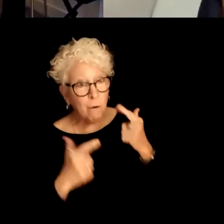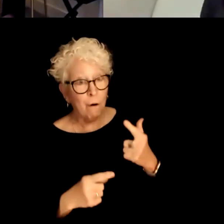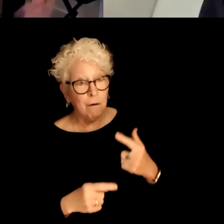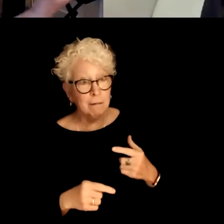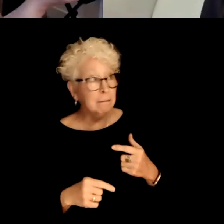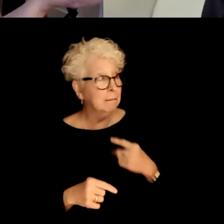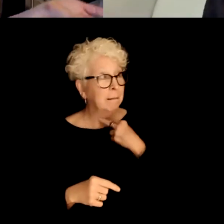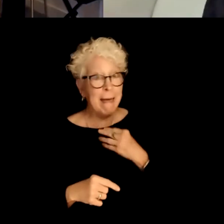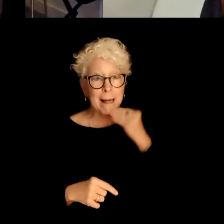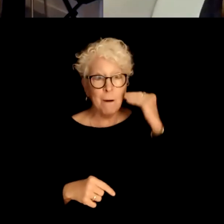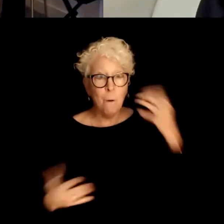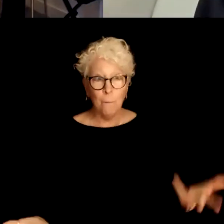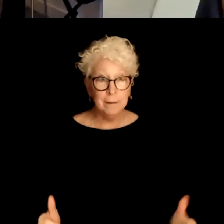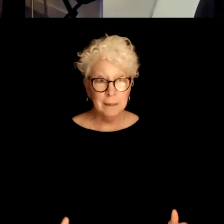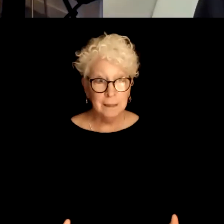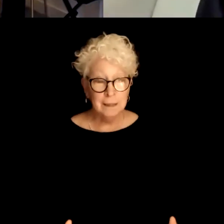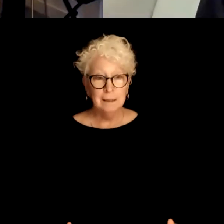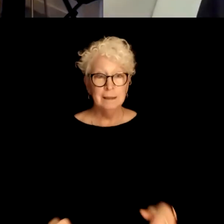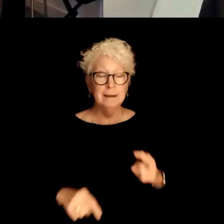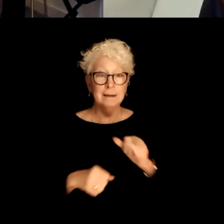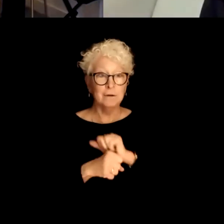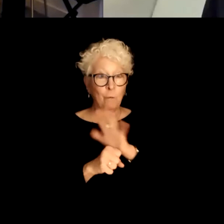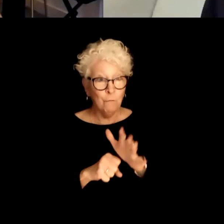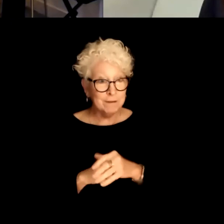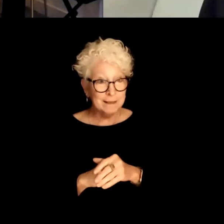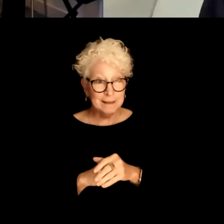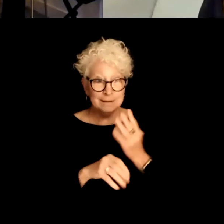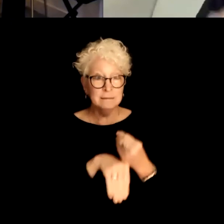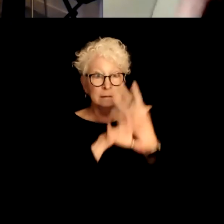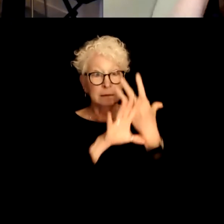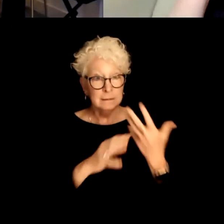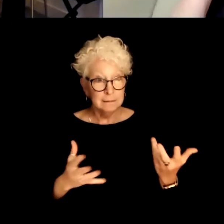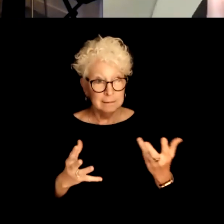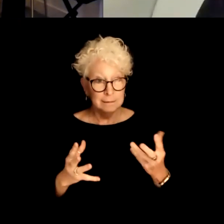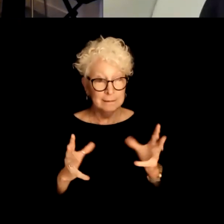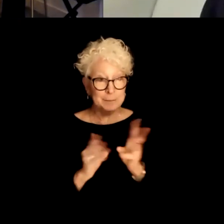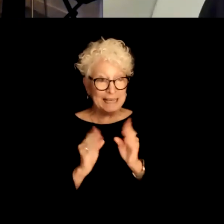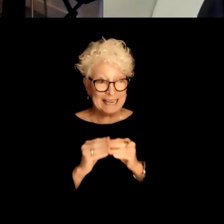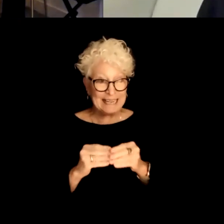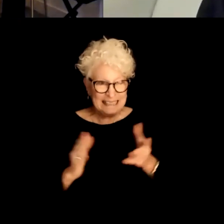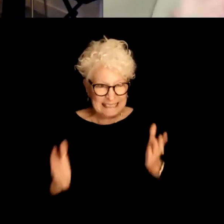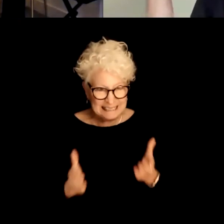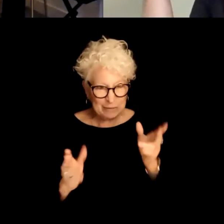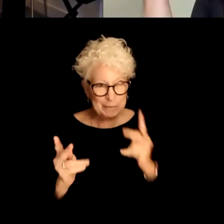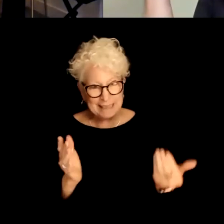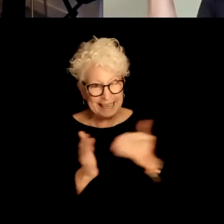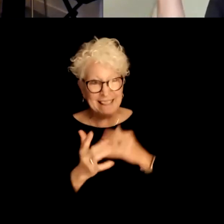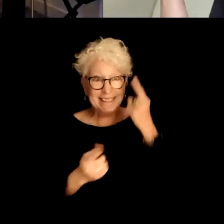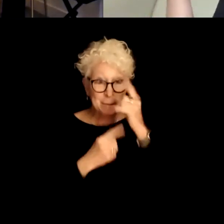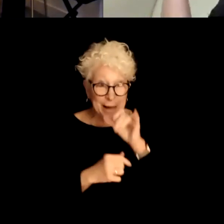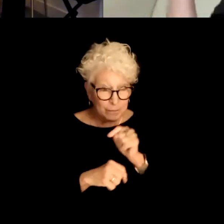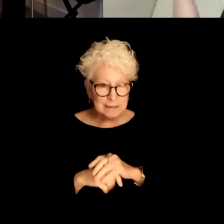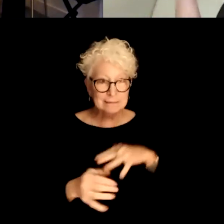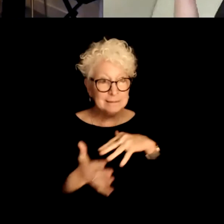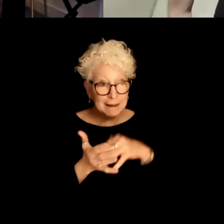disabled, and suddenly you're like, oh, maybe this is an interesting thing we should think about and study and understand. Like, and it's totally true. Some famous